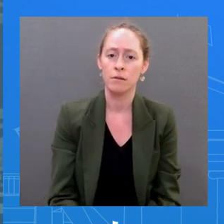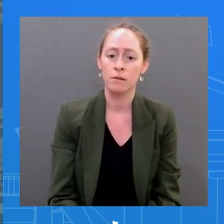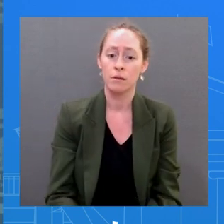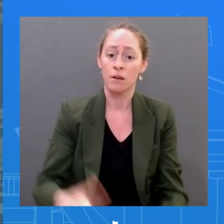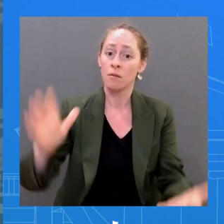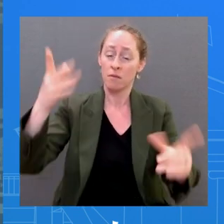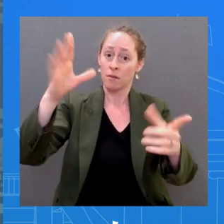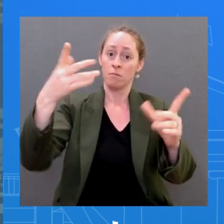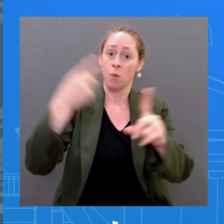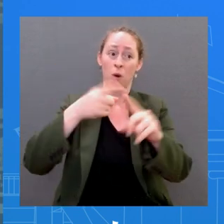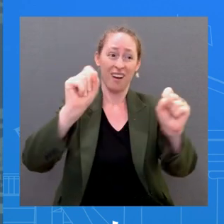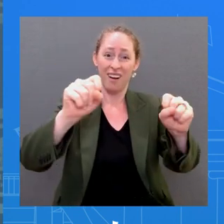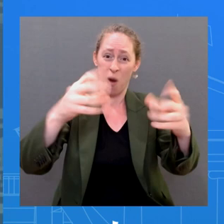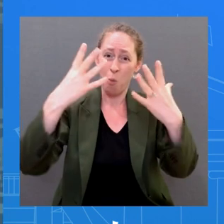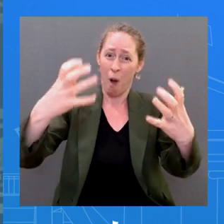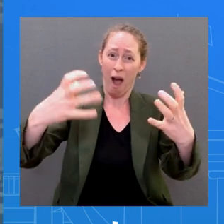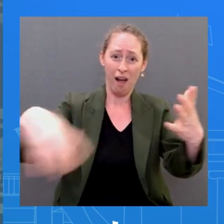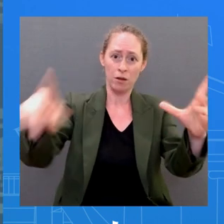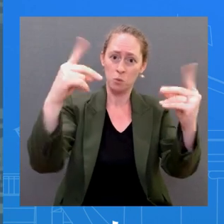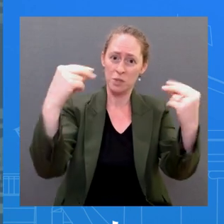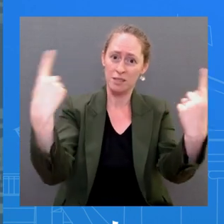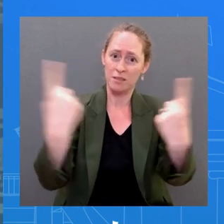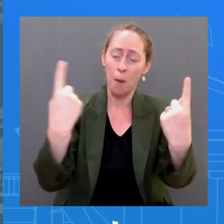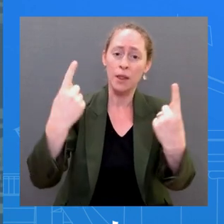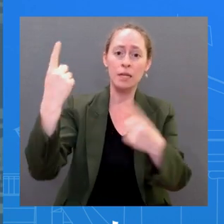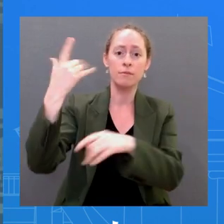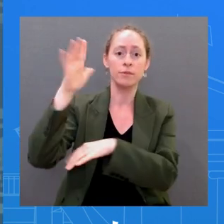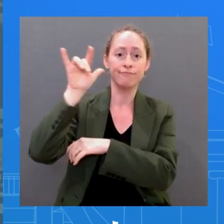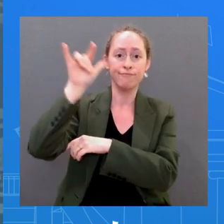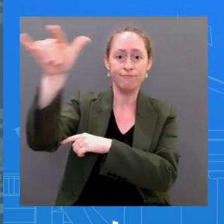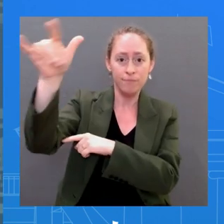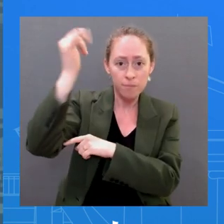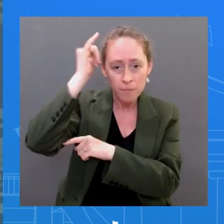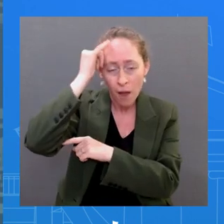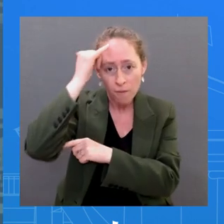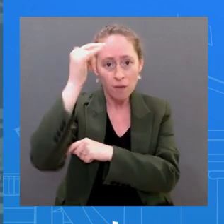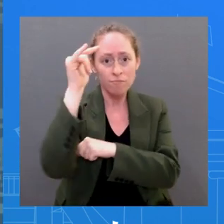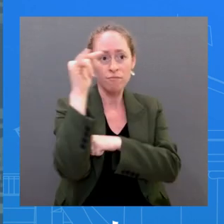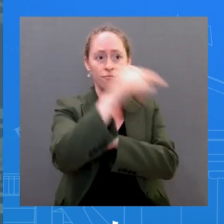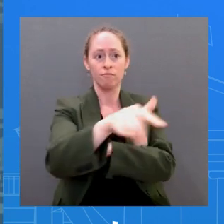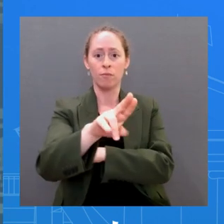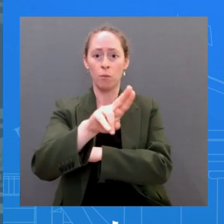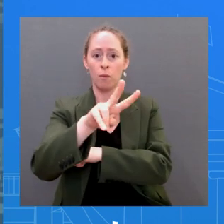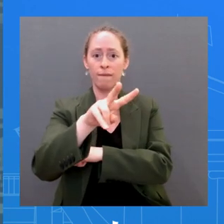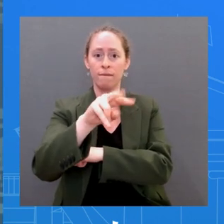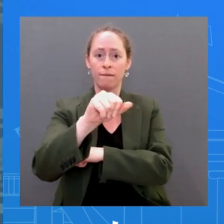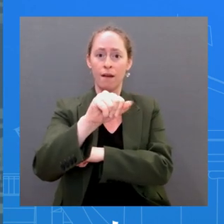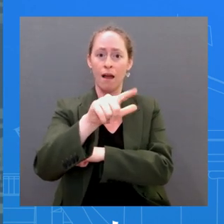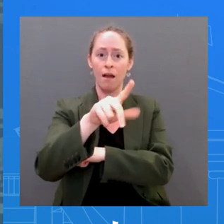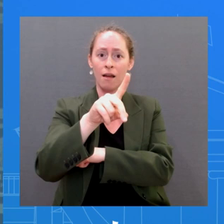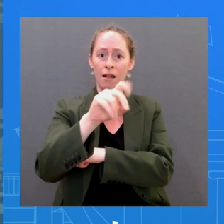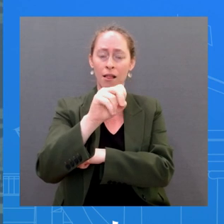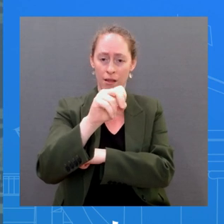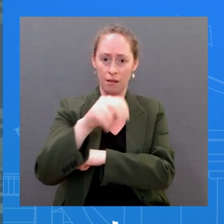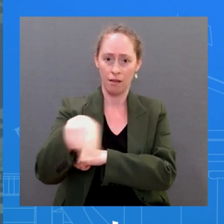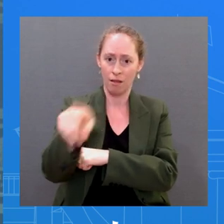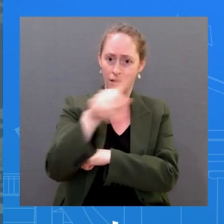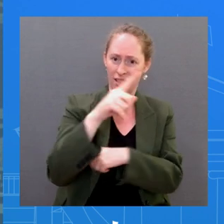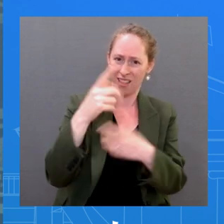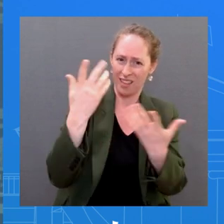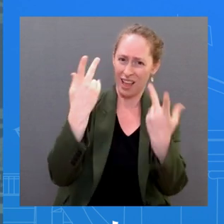went to Buffalo. And when he was in Uvalde, and I was there with him, and some of you were there with him as well,